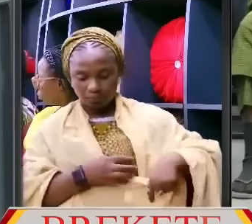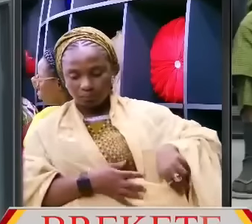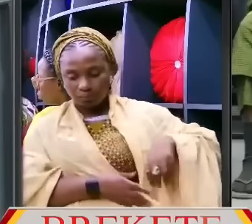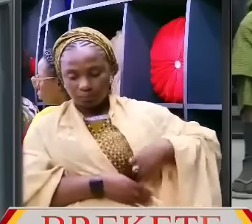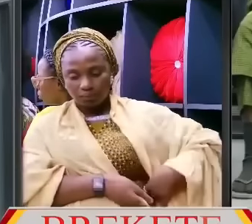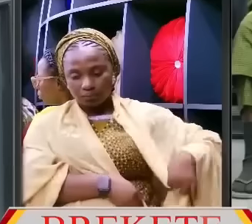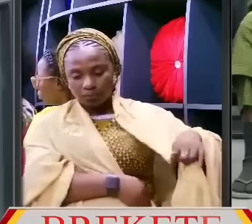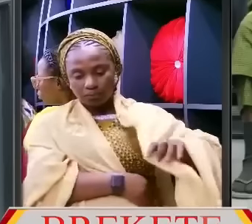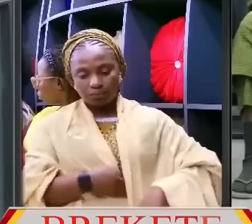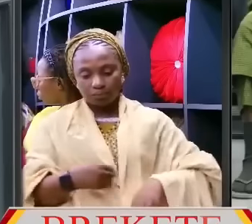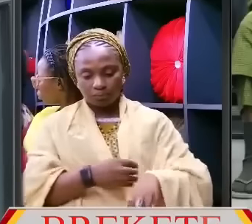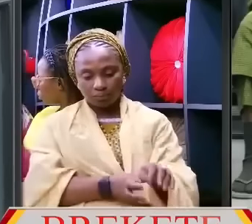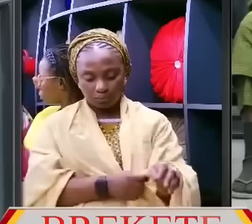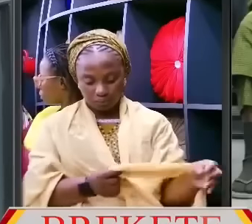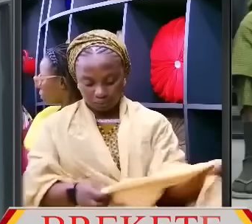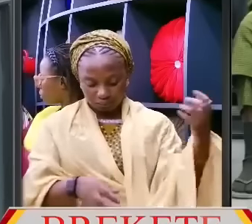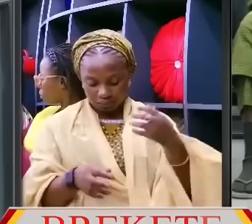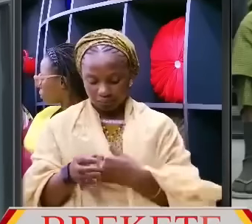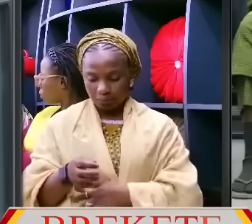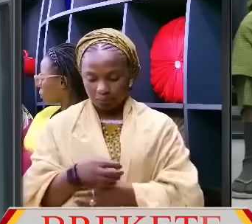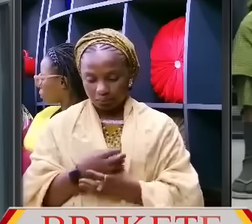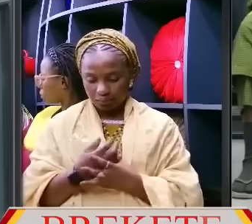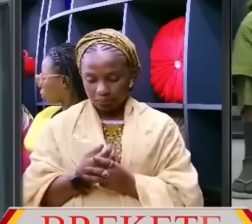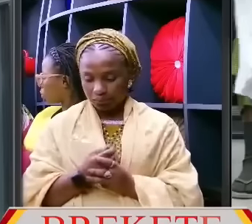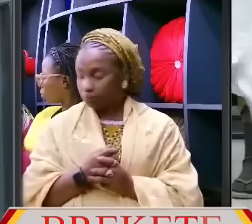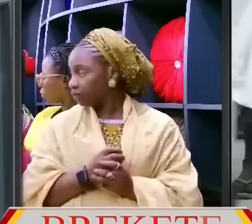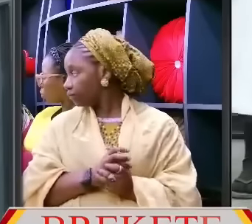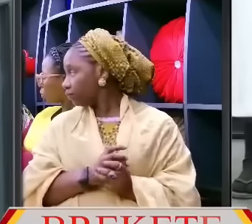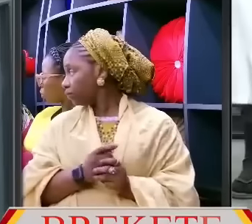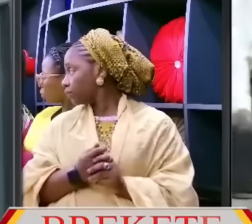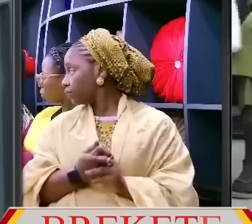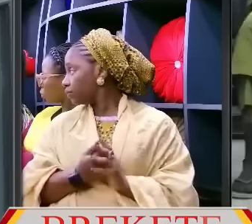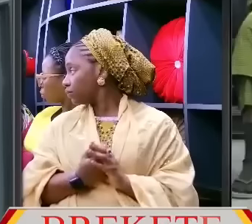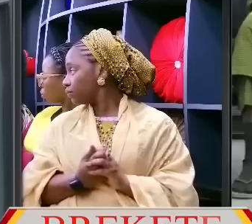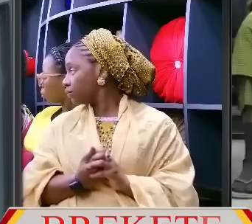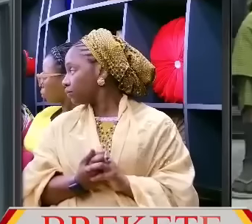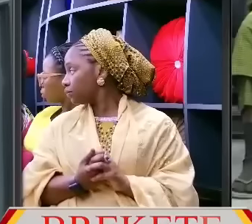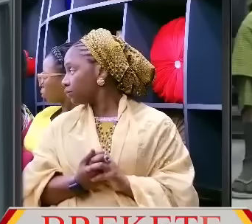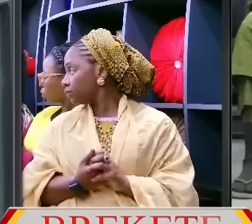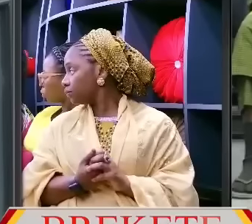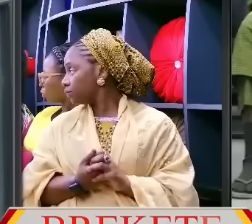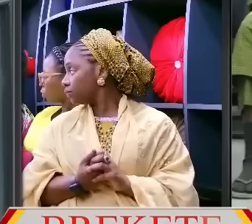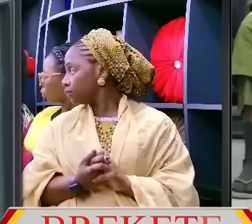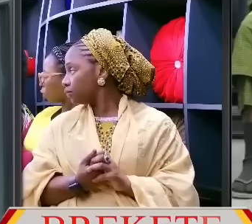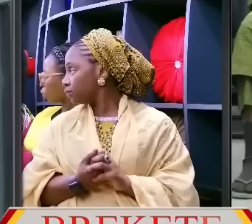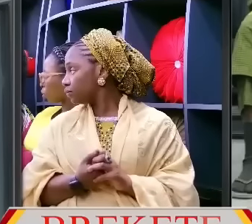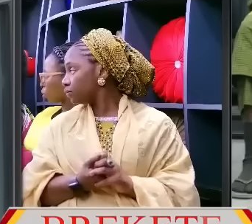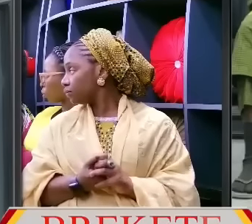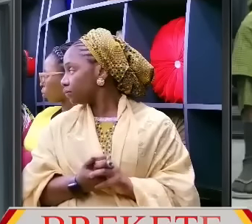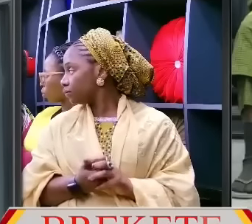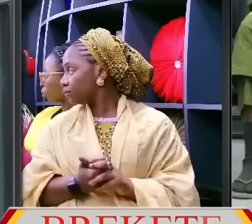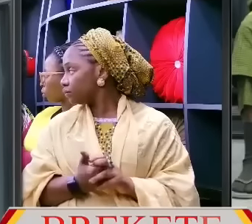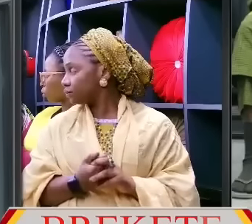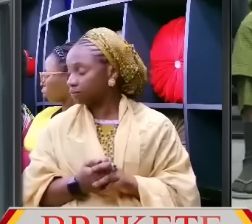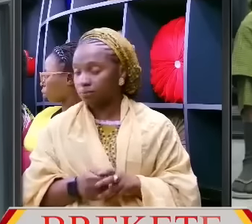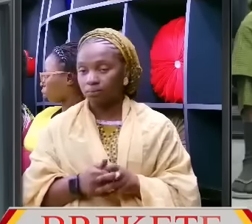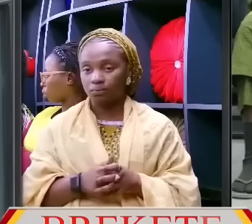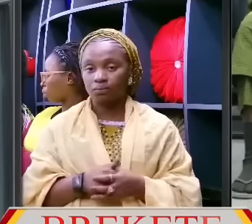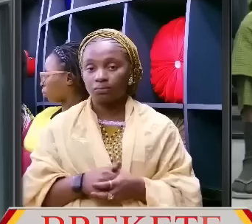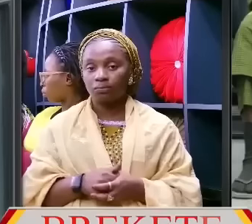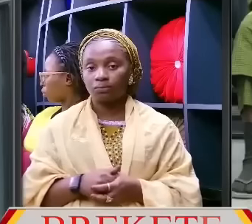They fit tell the son waiting you go talk. In father no they alive. So we no go call the son.